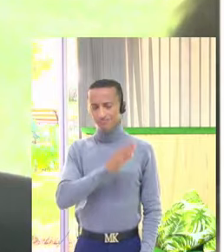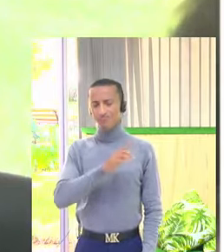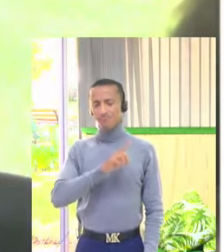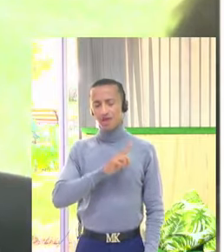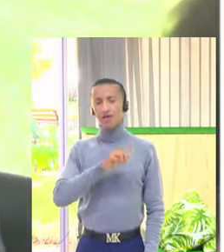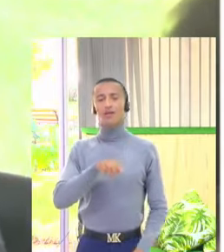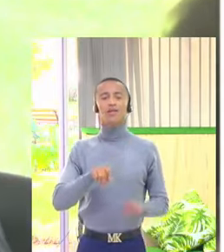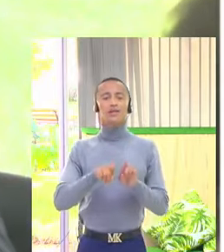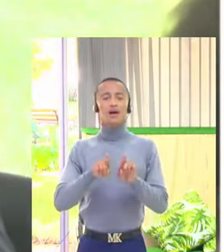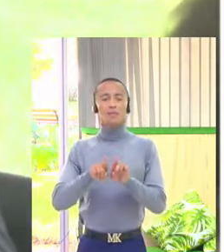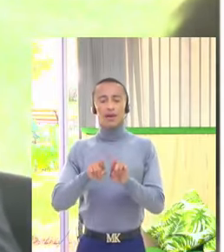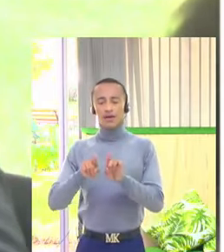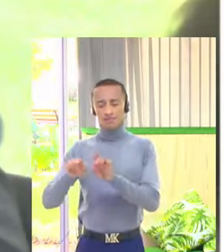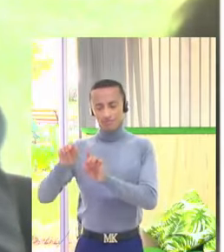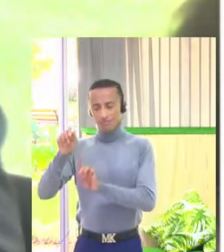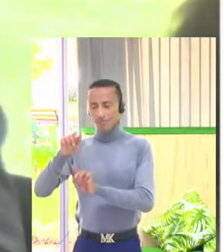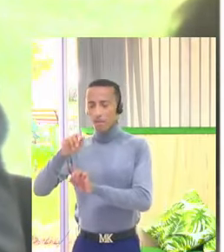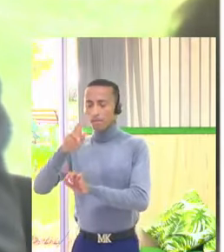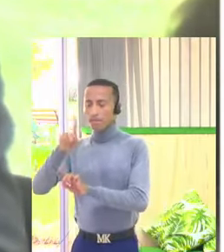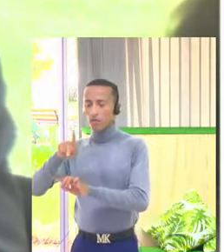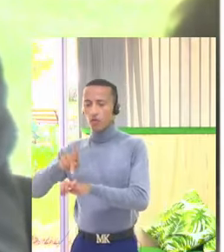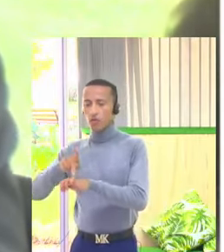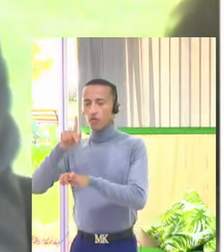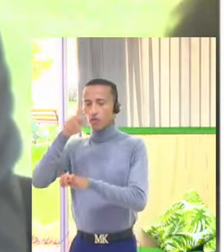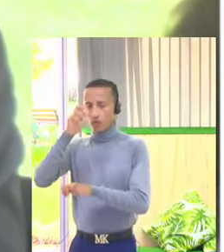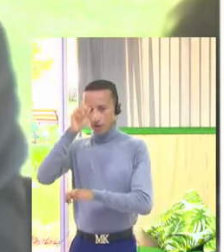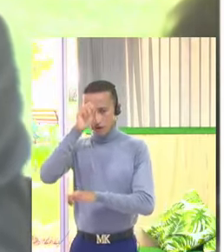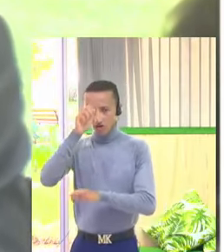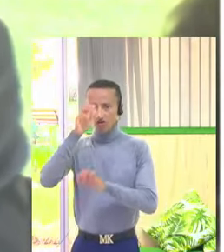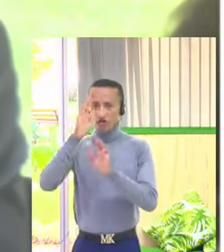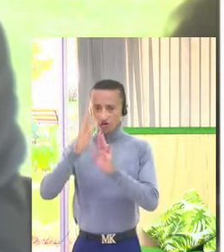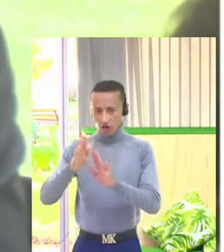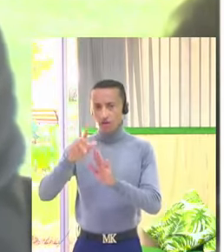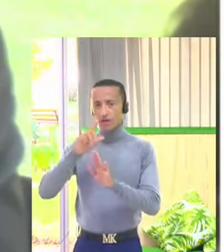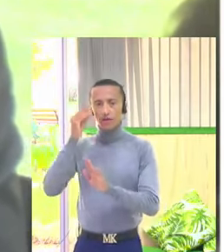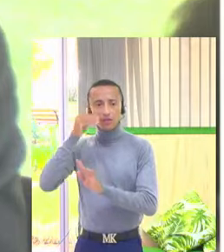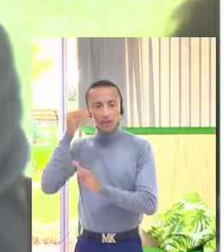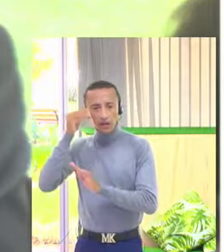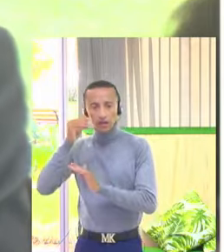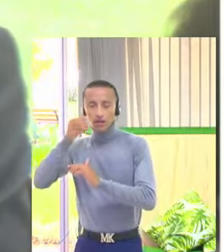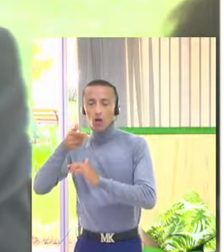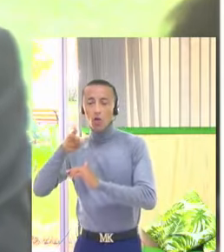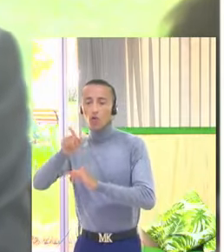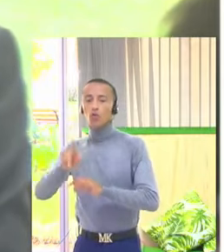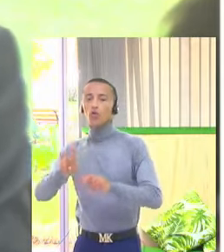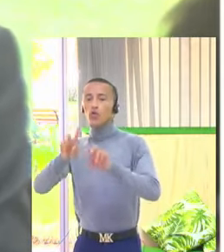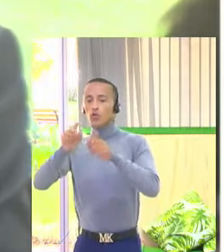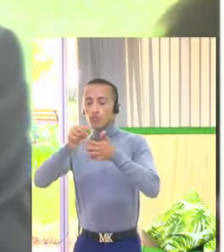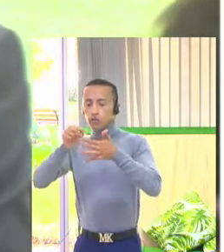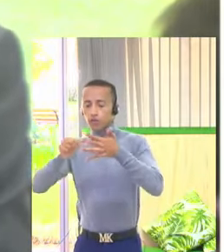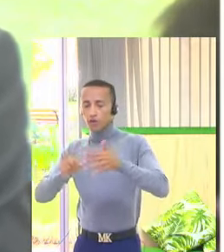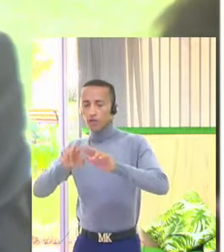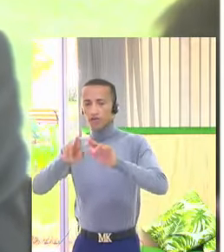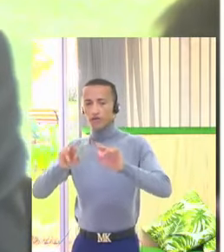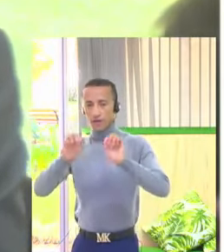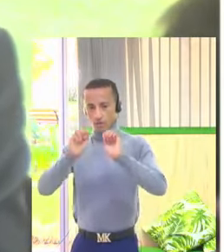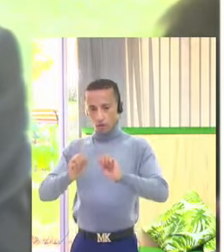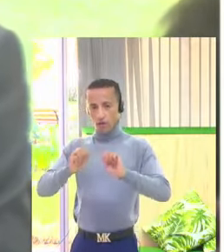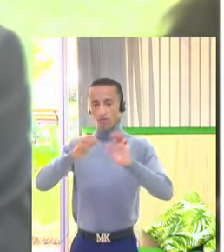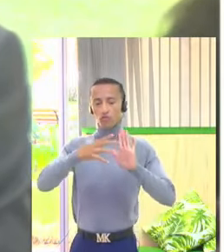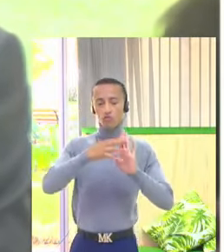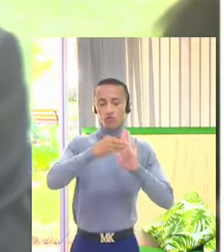what I would do is I think we have to look at the broader context. Technology has always, as I mentioned, always played a role, whether it was telegraph, you know,